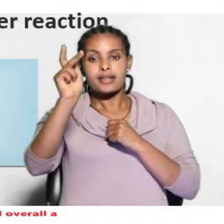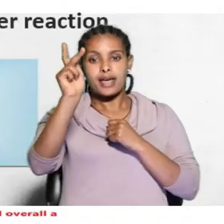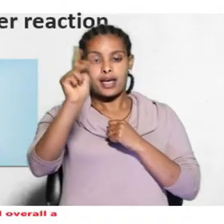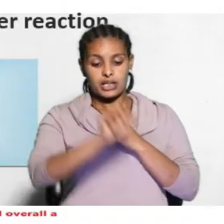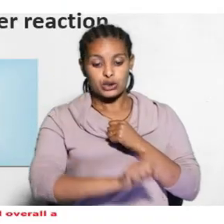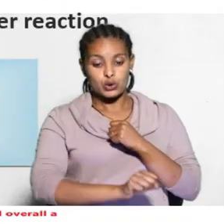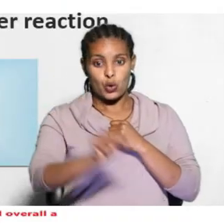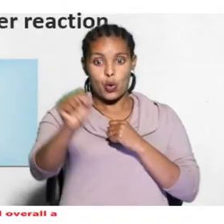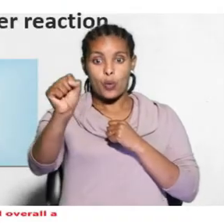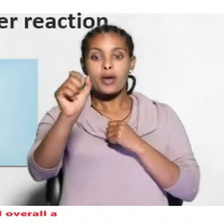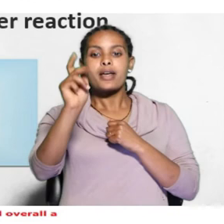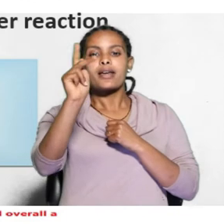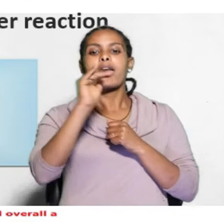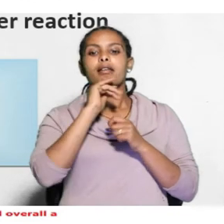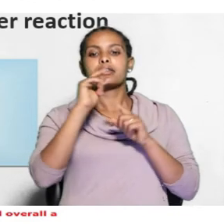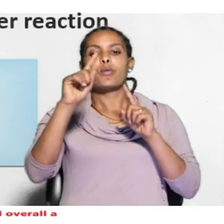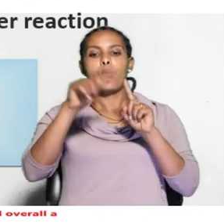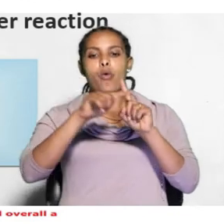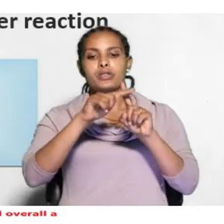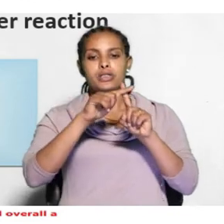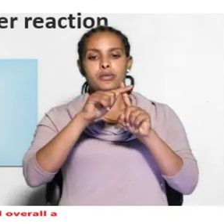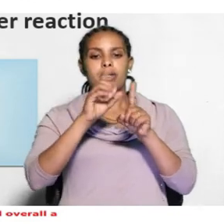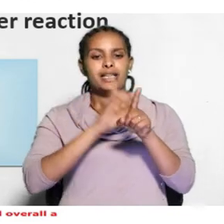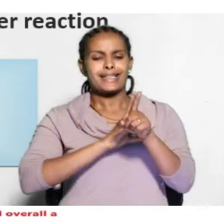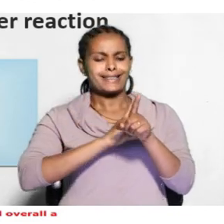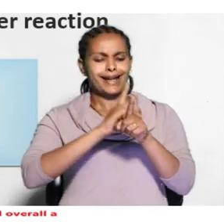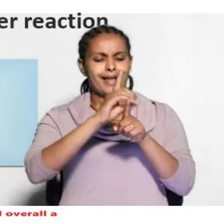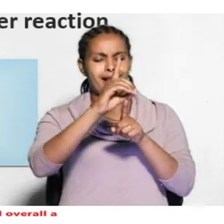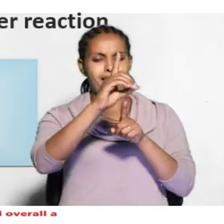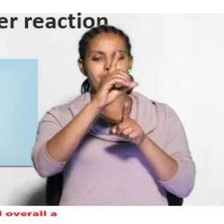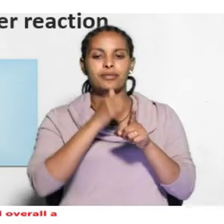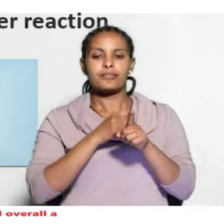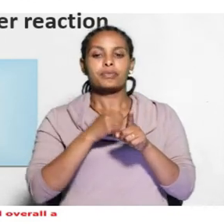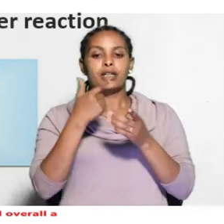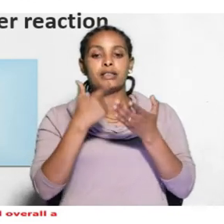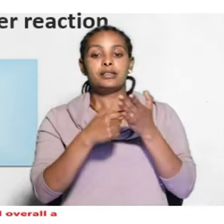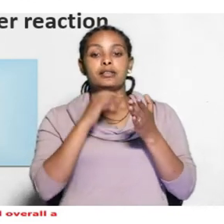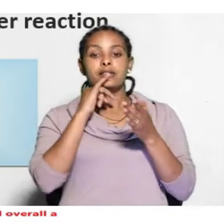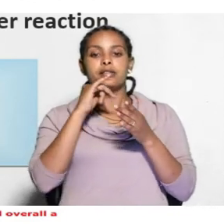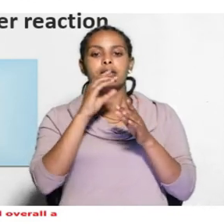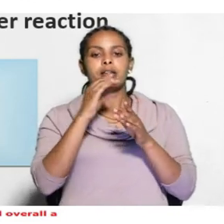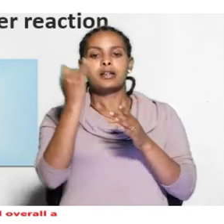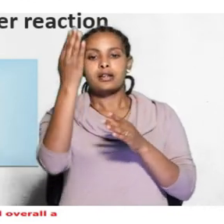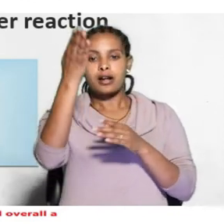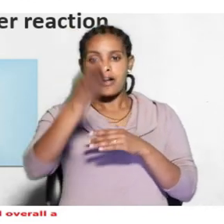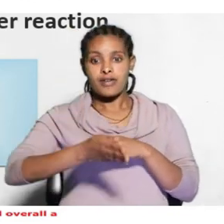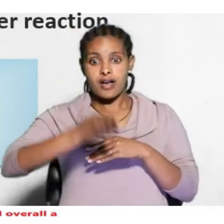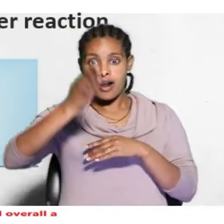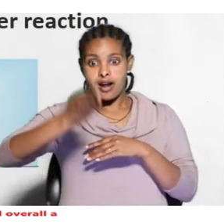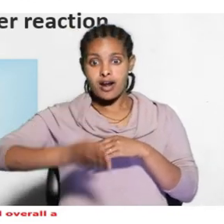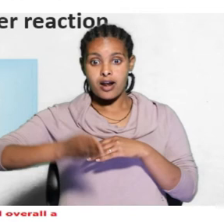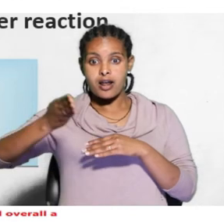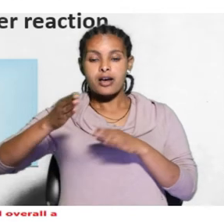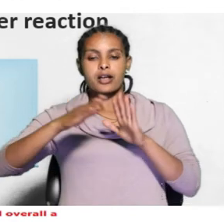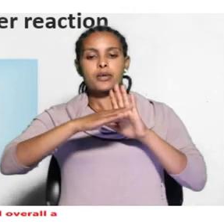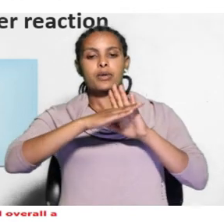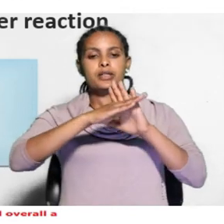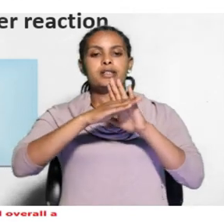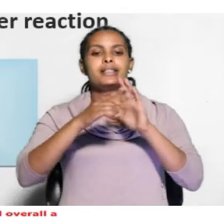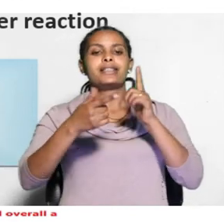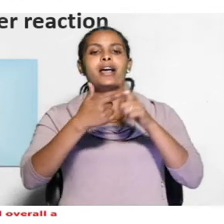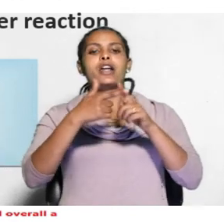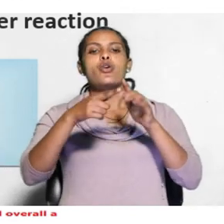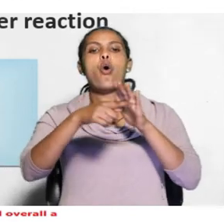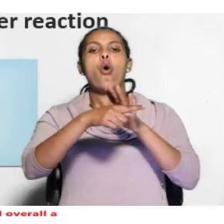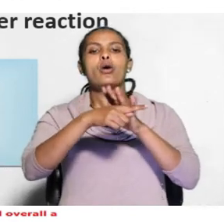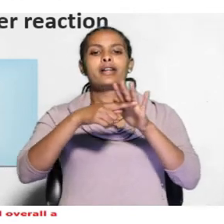the slope is positive straight line this is graphical representation of second